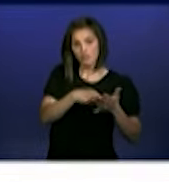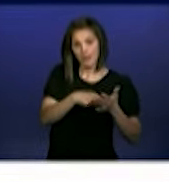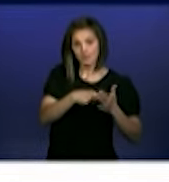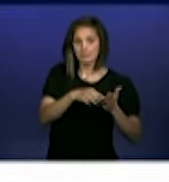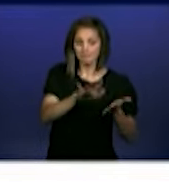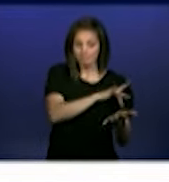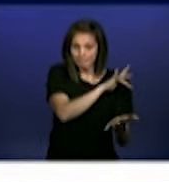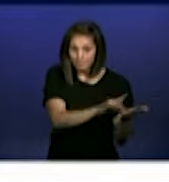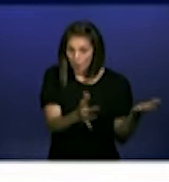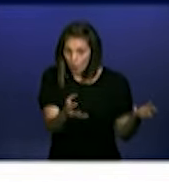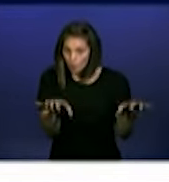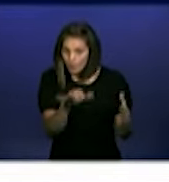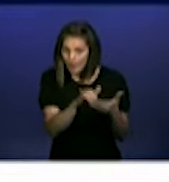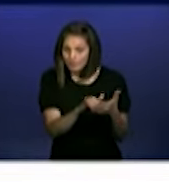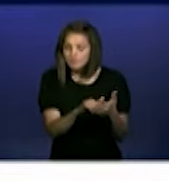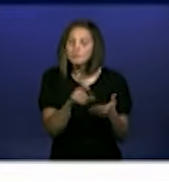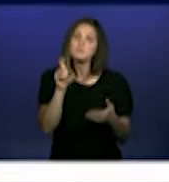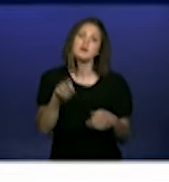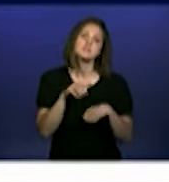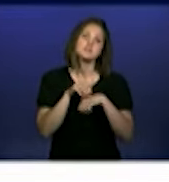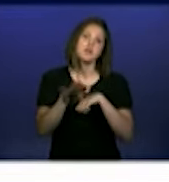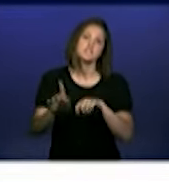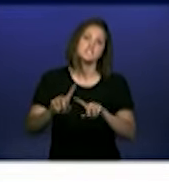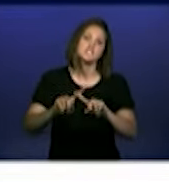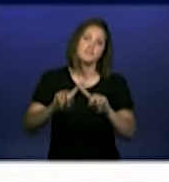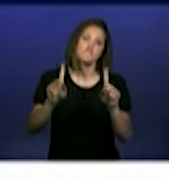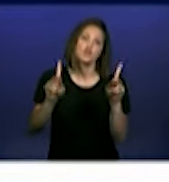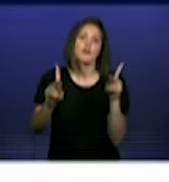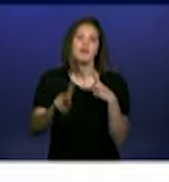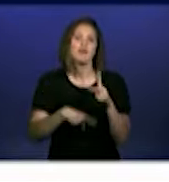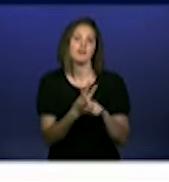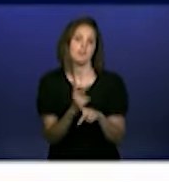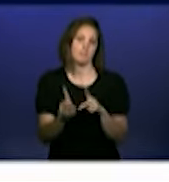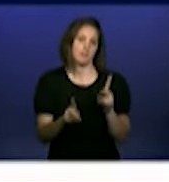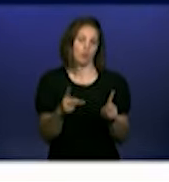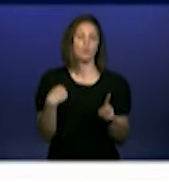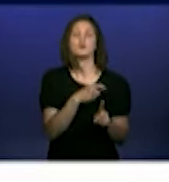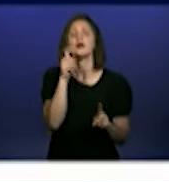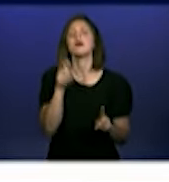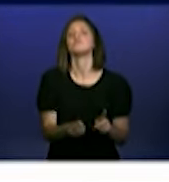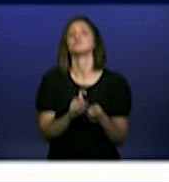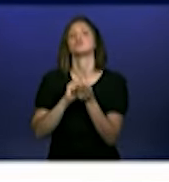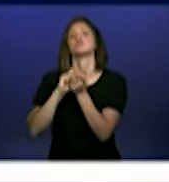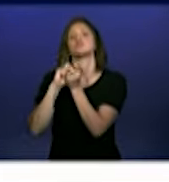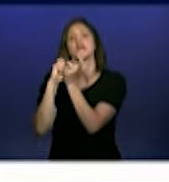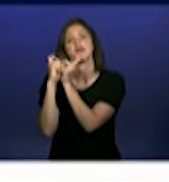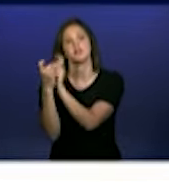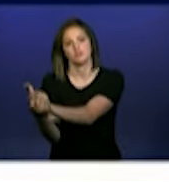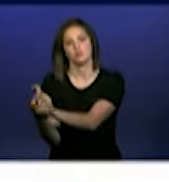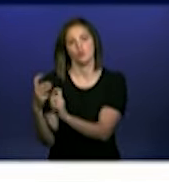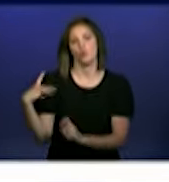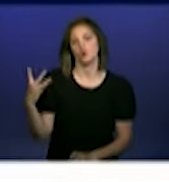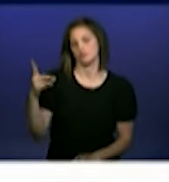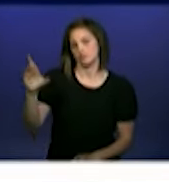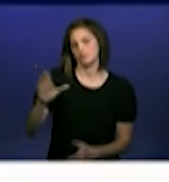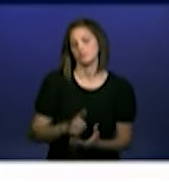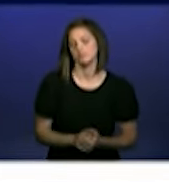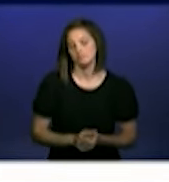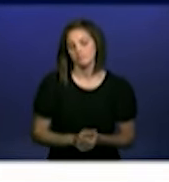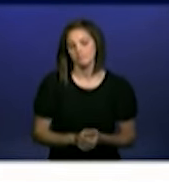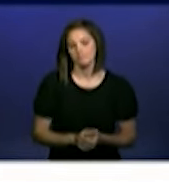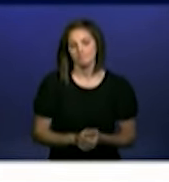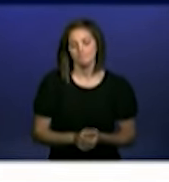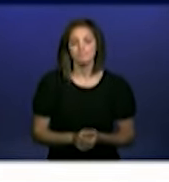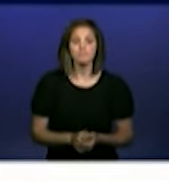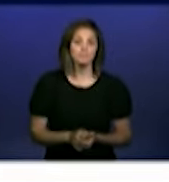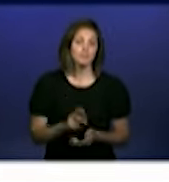different people to Washington to make these changes that are so, so overdue. All right, people across the country, even here in the state